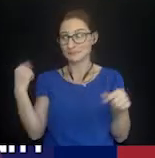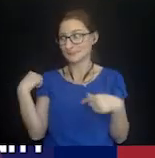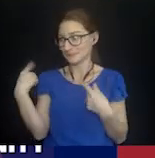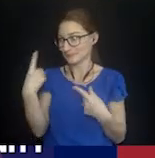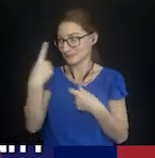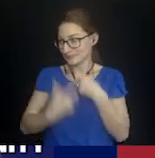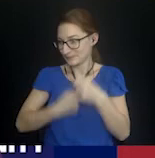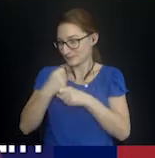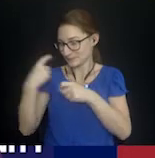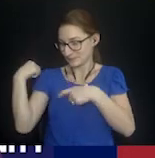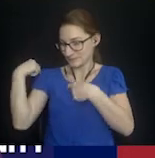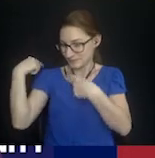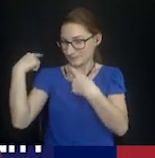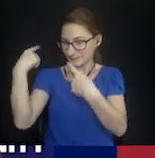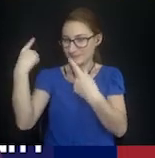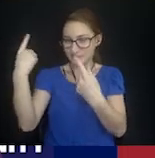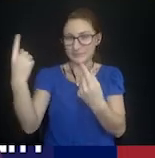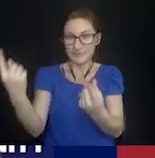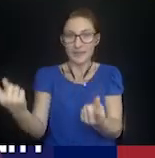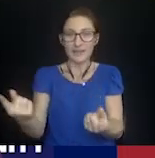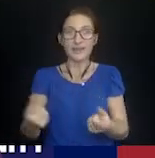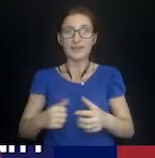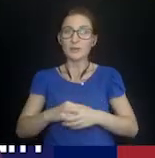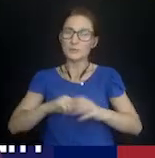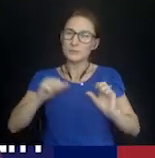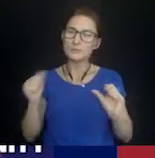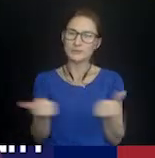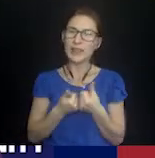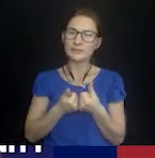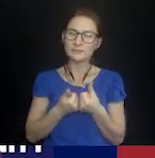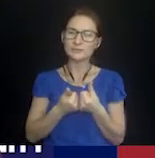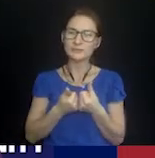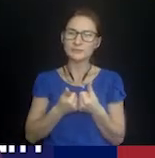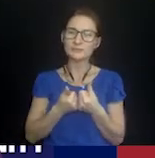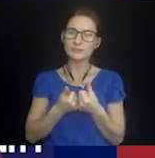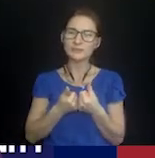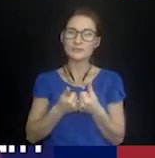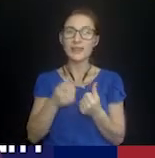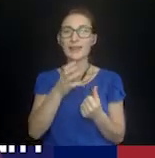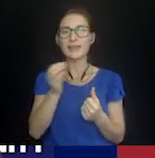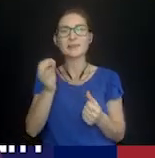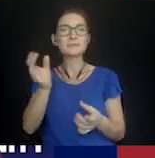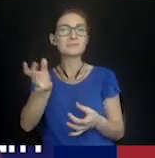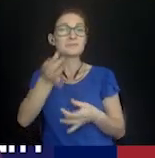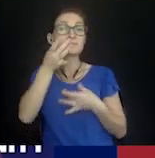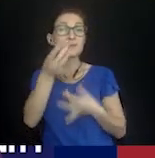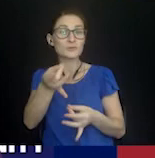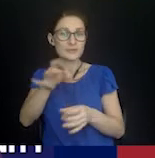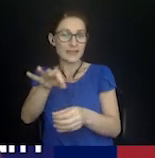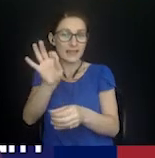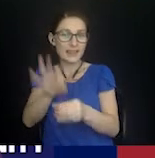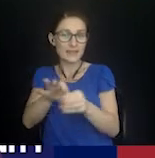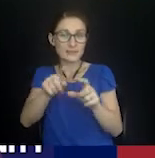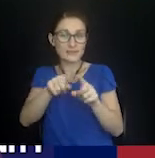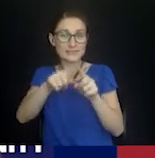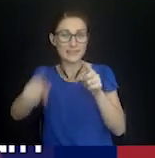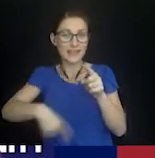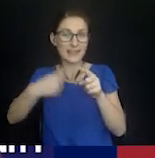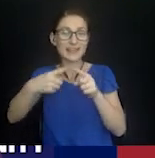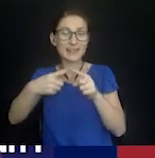long year of adversity, as well as a very interesting election